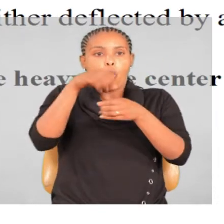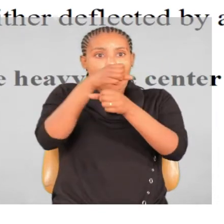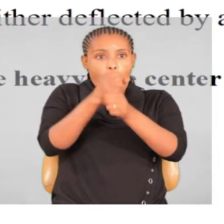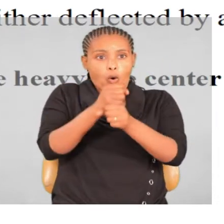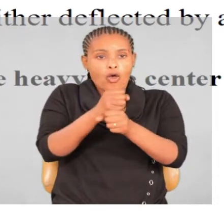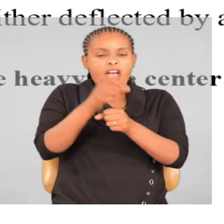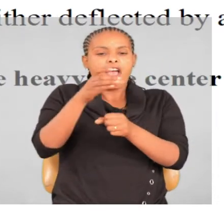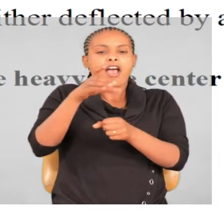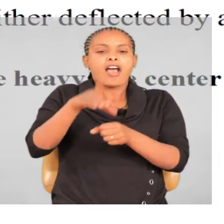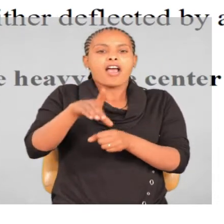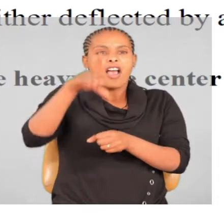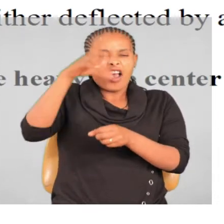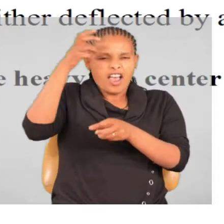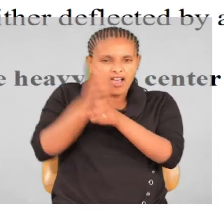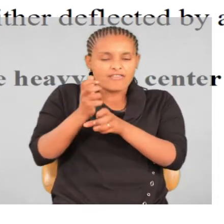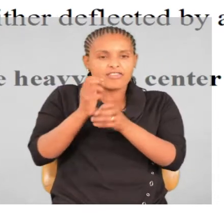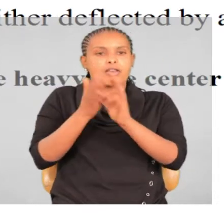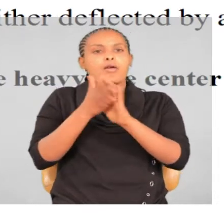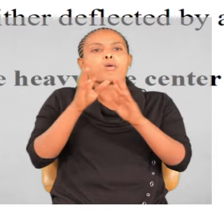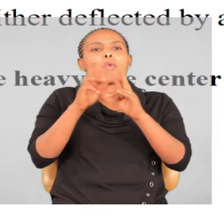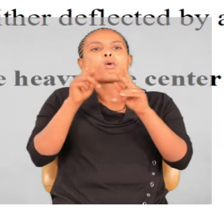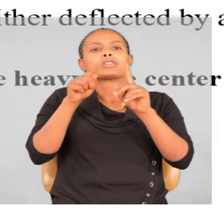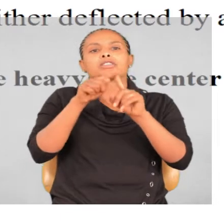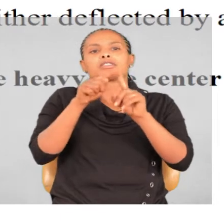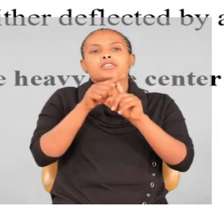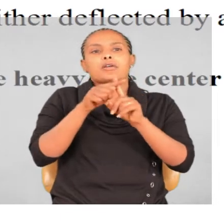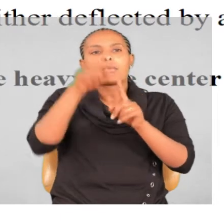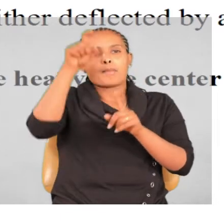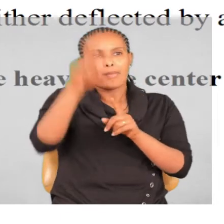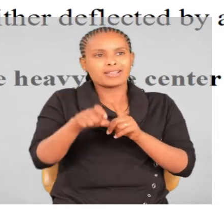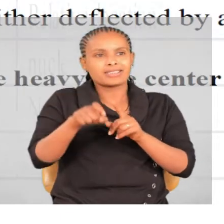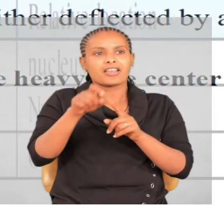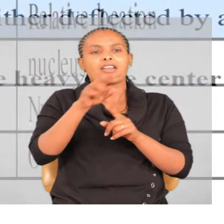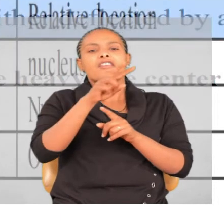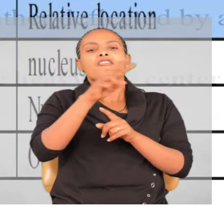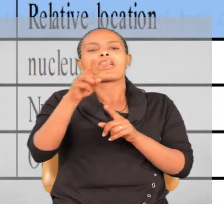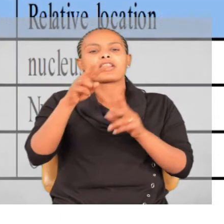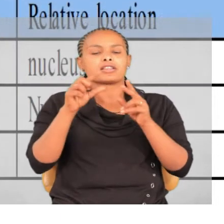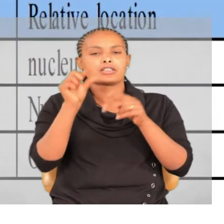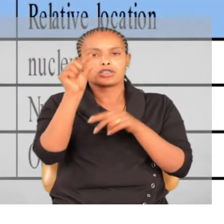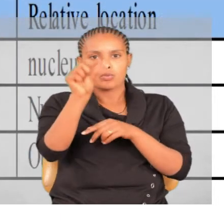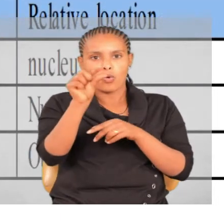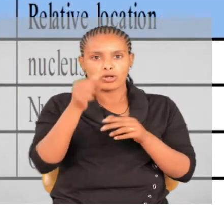the heavy positive center must be very small.